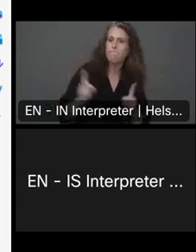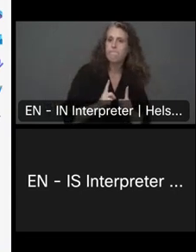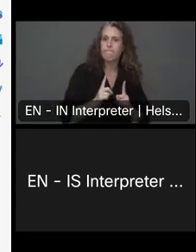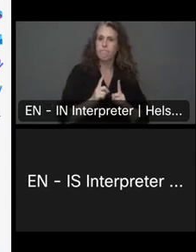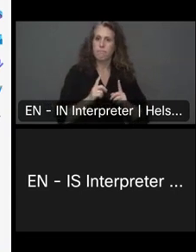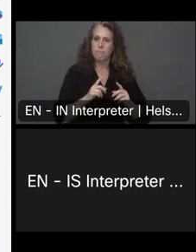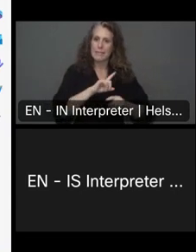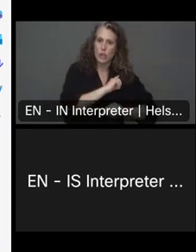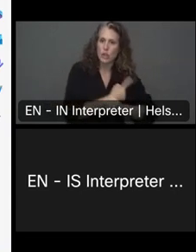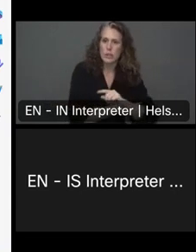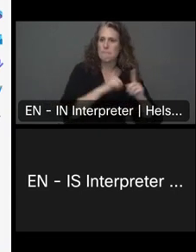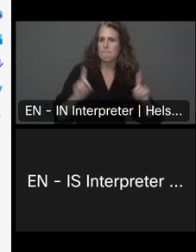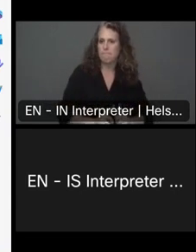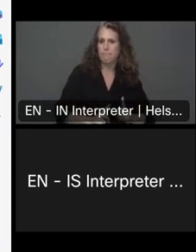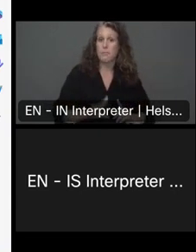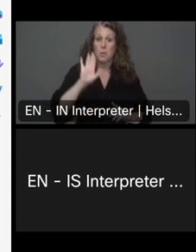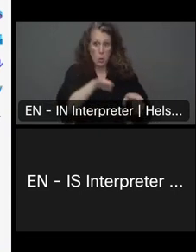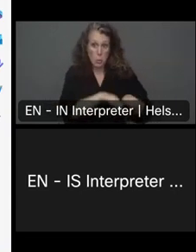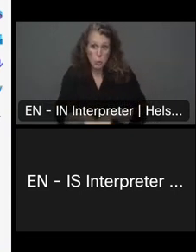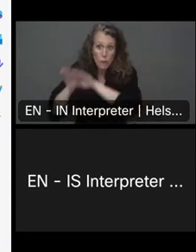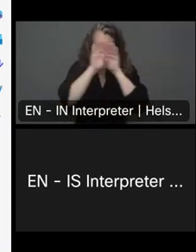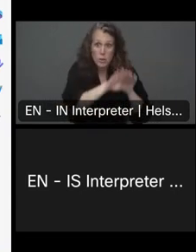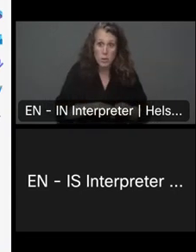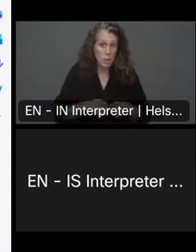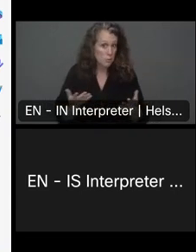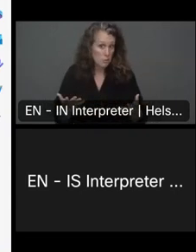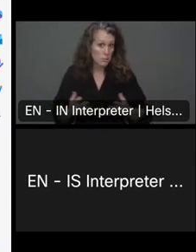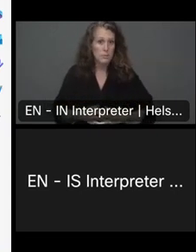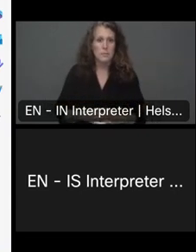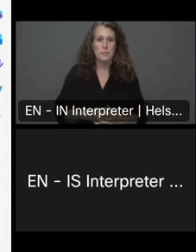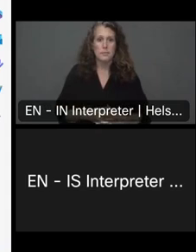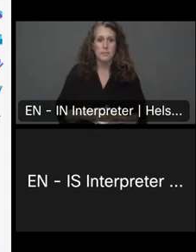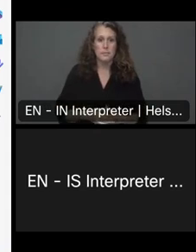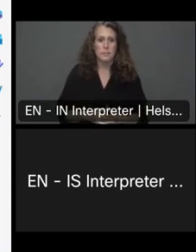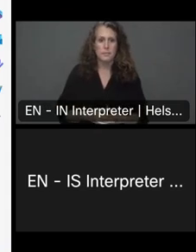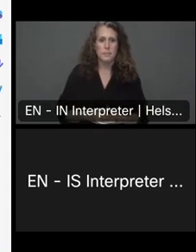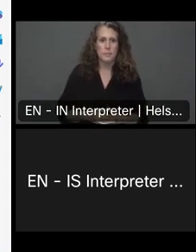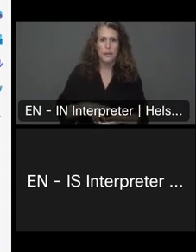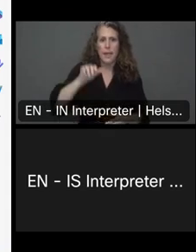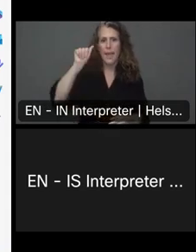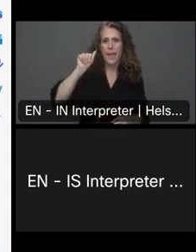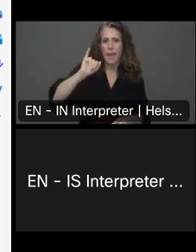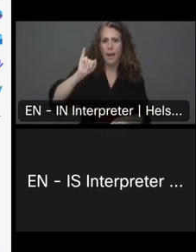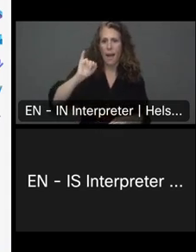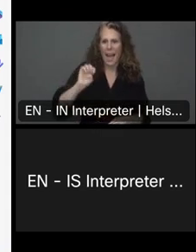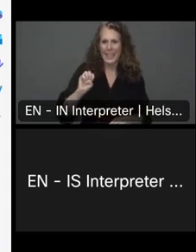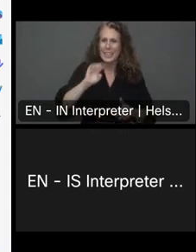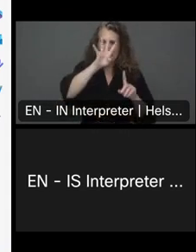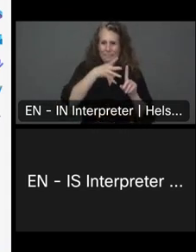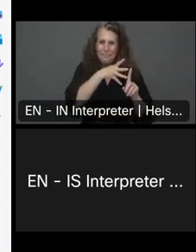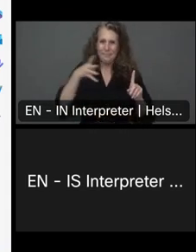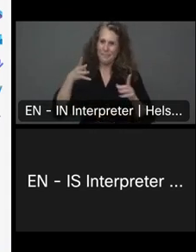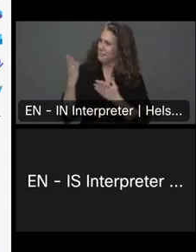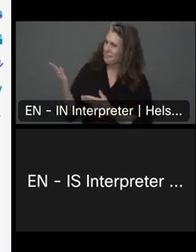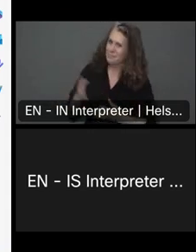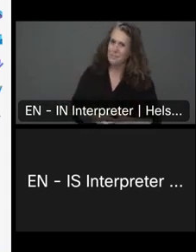just how universal it is, well, we can look at the EI and E type operators as in this table.